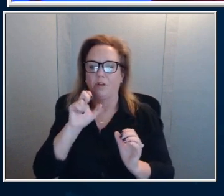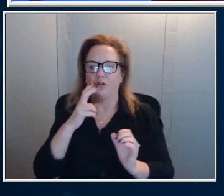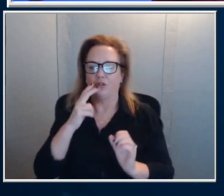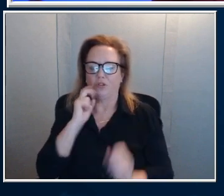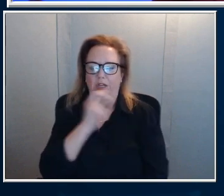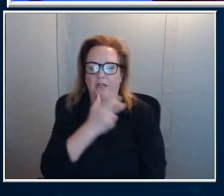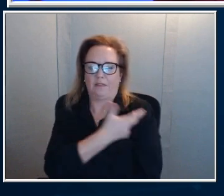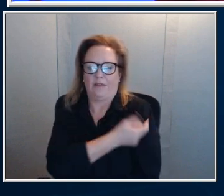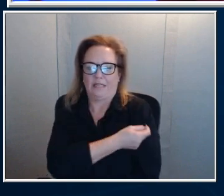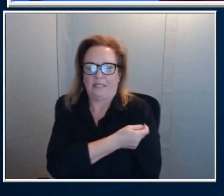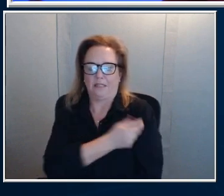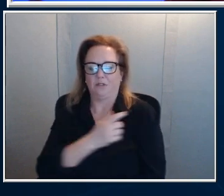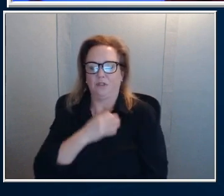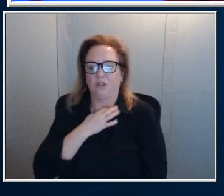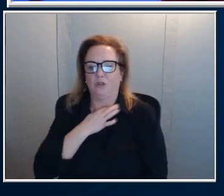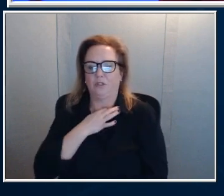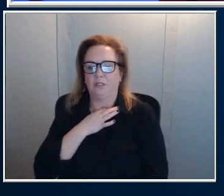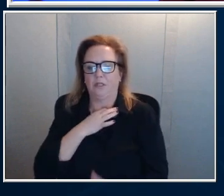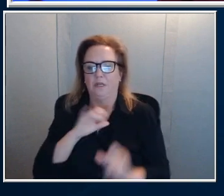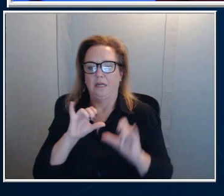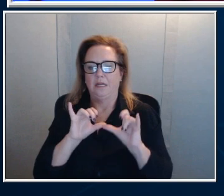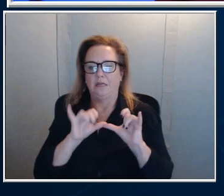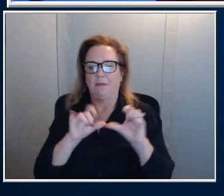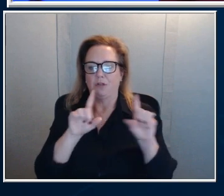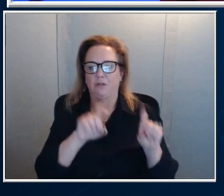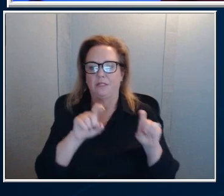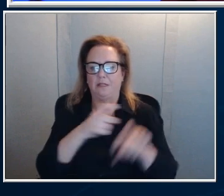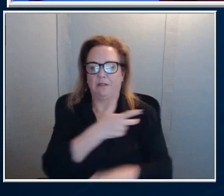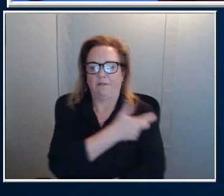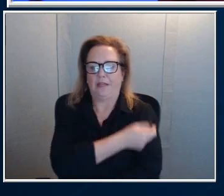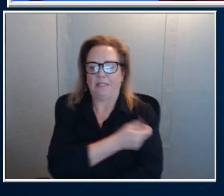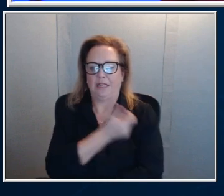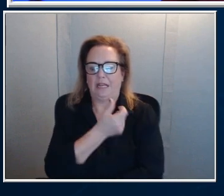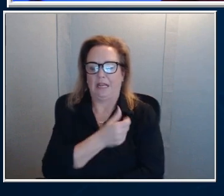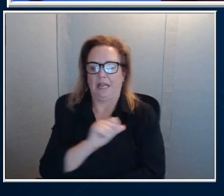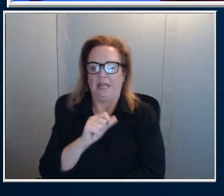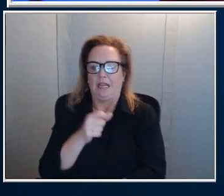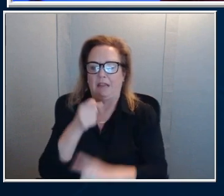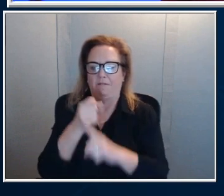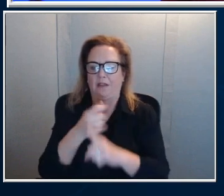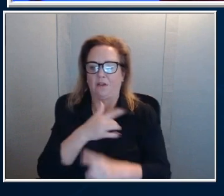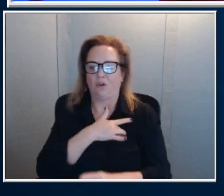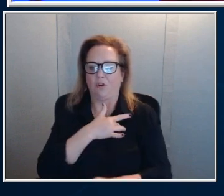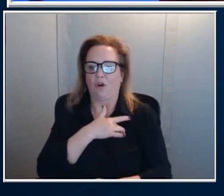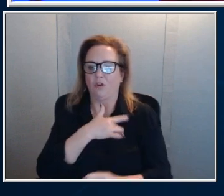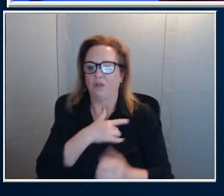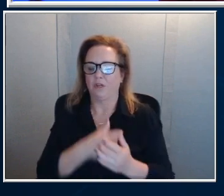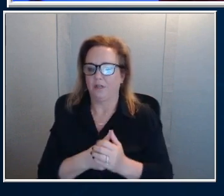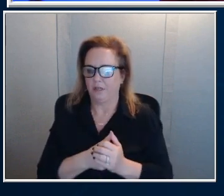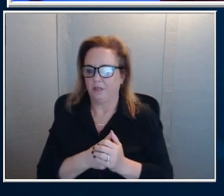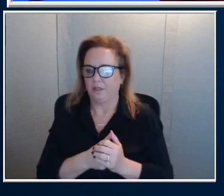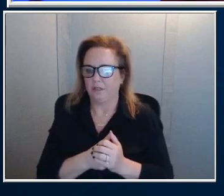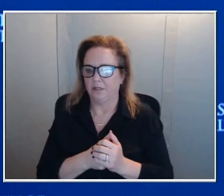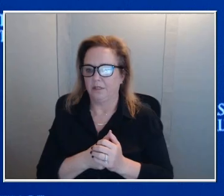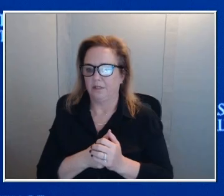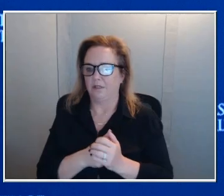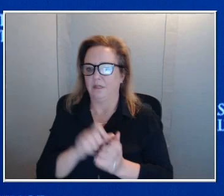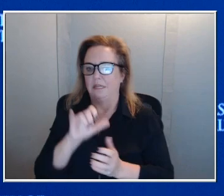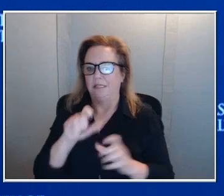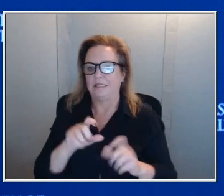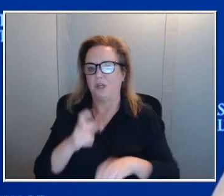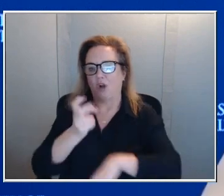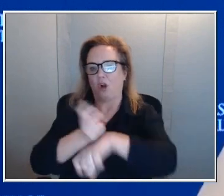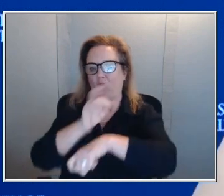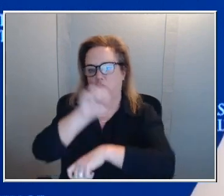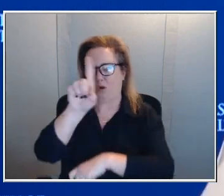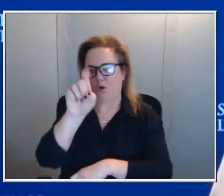and she is curious if there's a way to measure or test if the vaccine had any effect on her heart. Yeah, I think that's a difficult question. So I